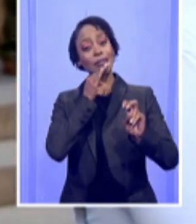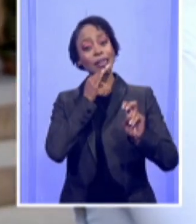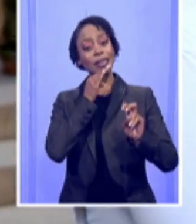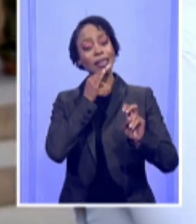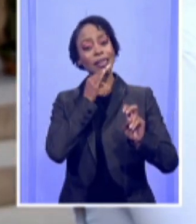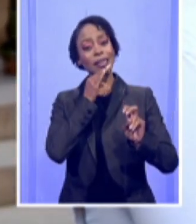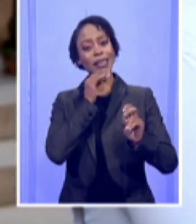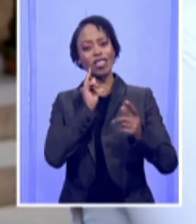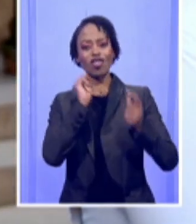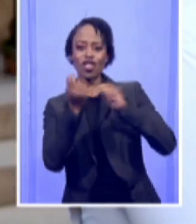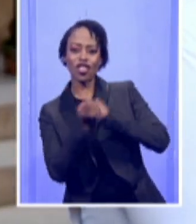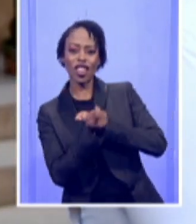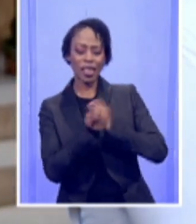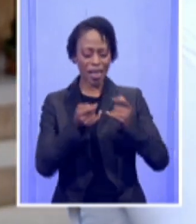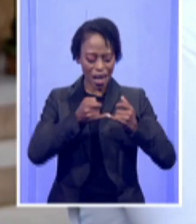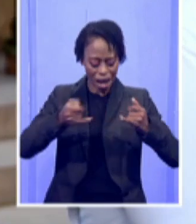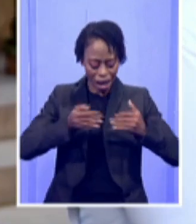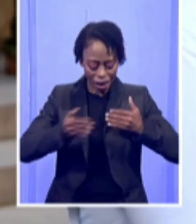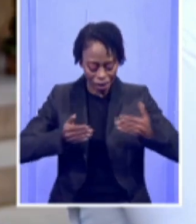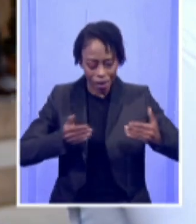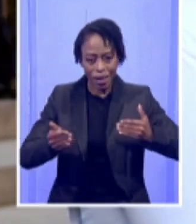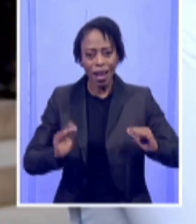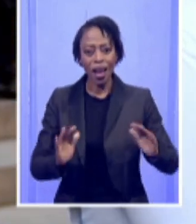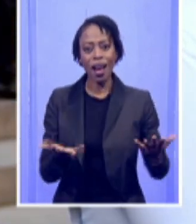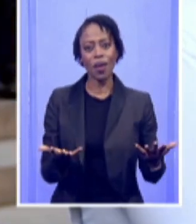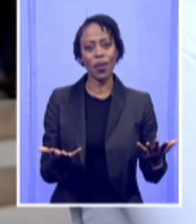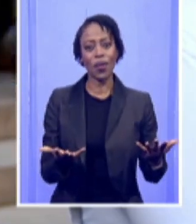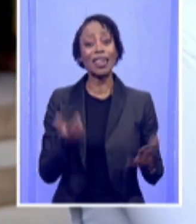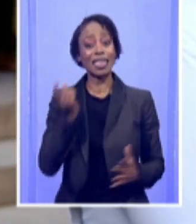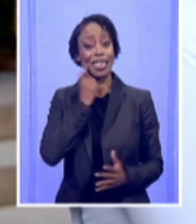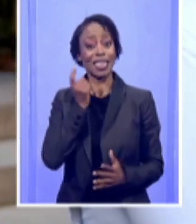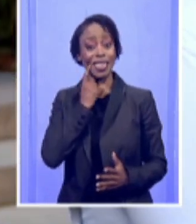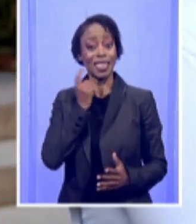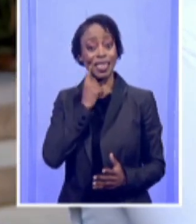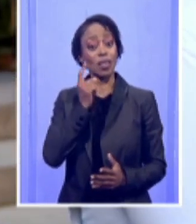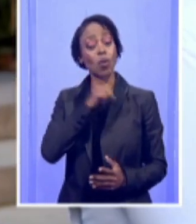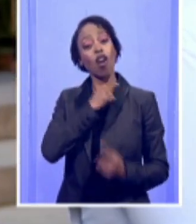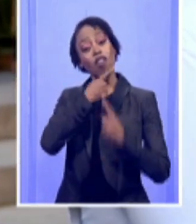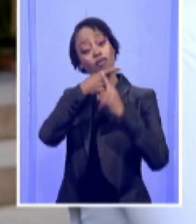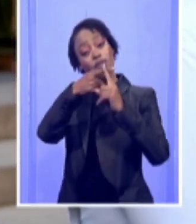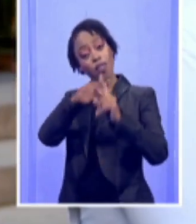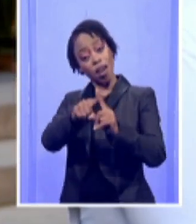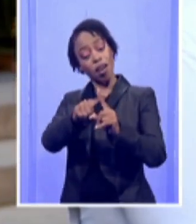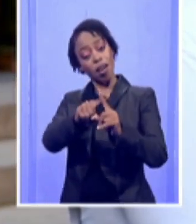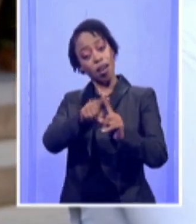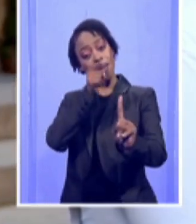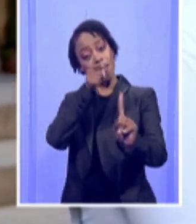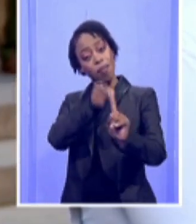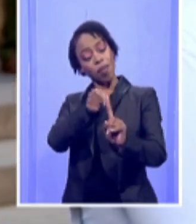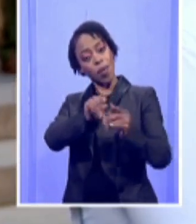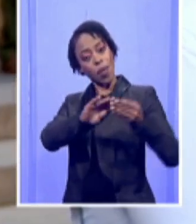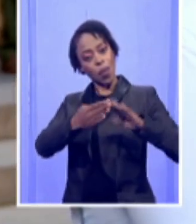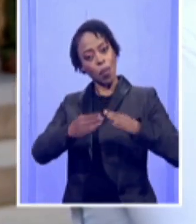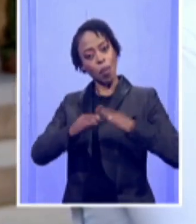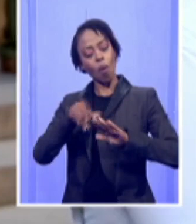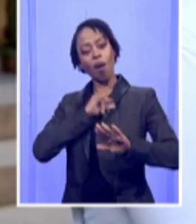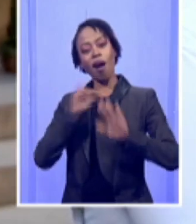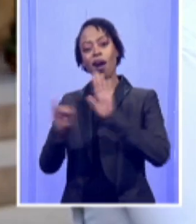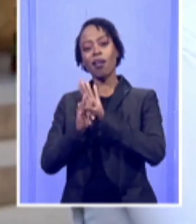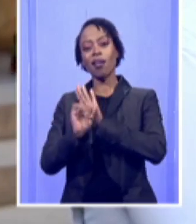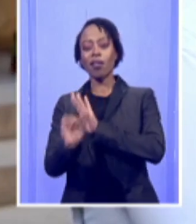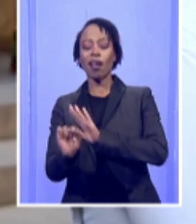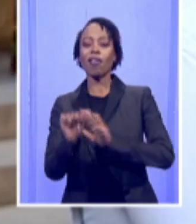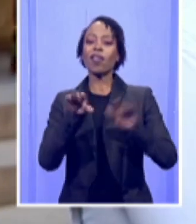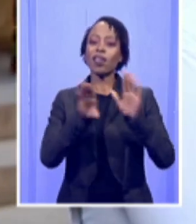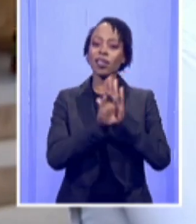become hate speech, and the answer is it's an easy answer. The answer is when it targets a particular community based on their identity, such as the